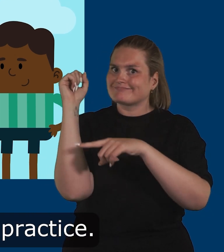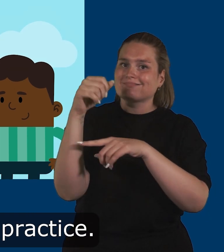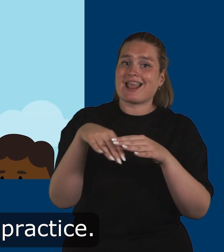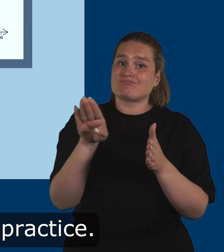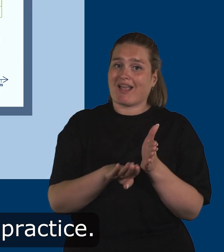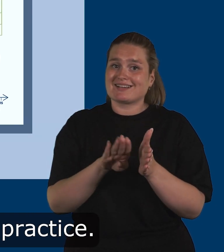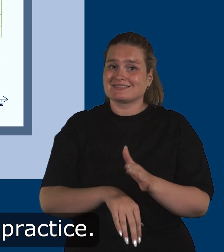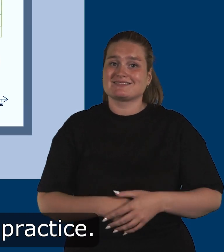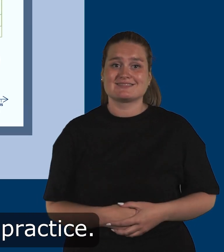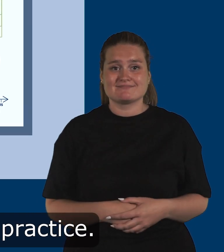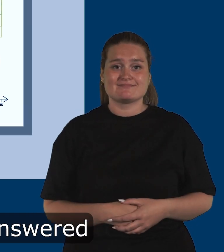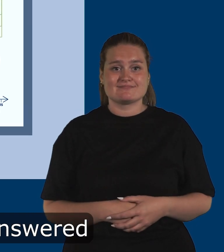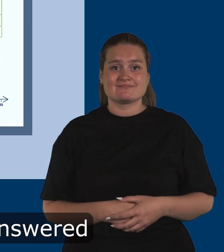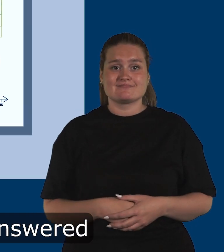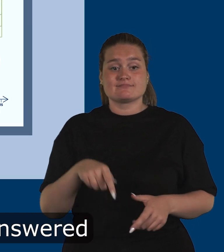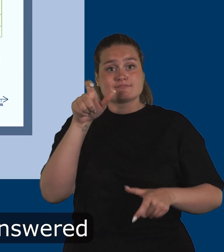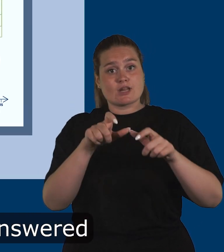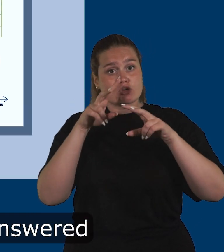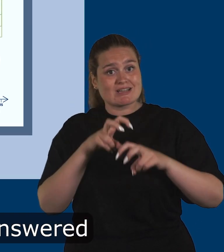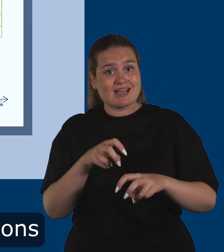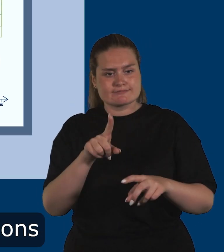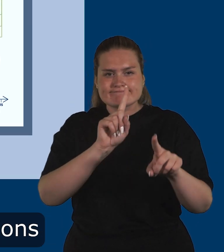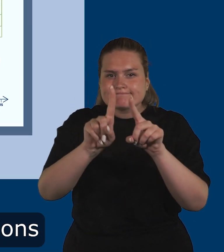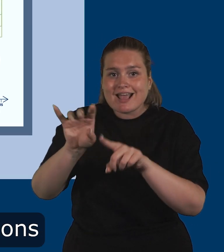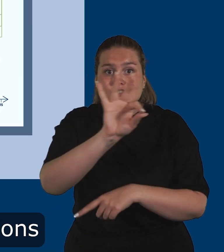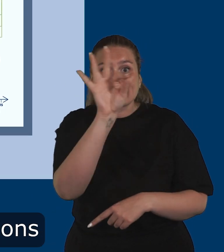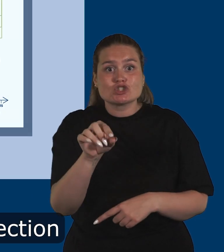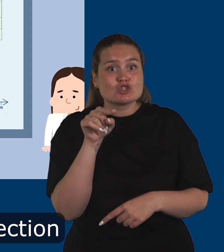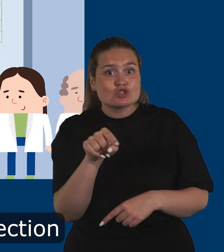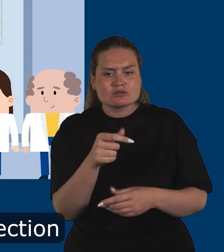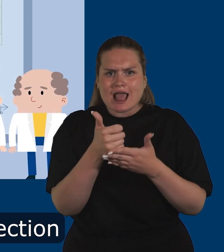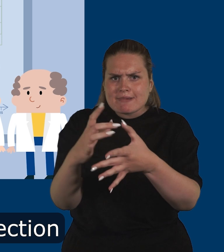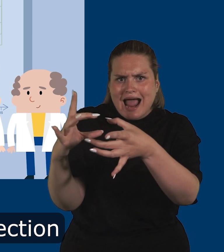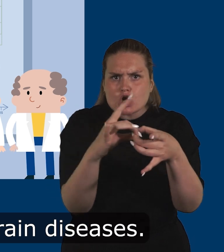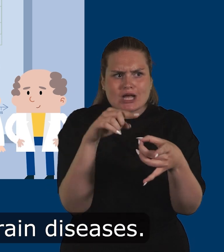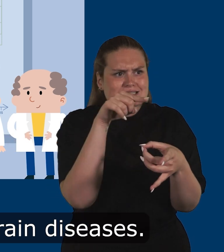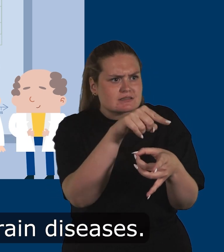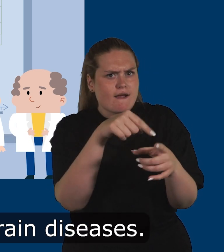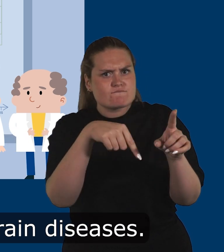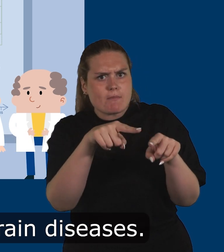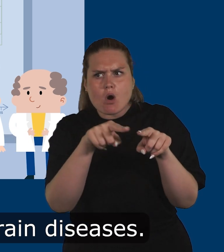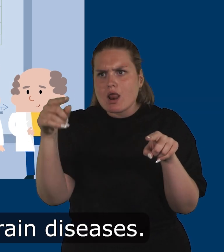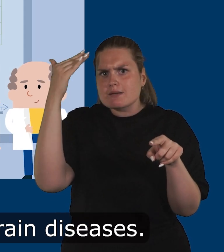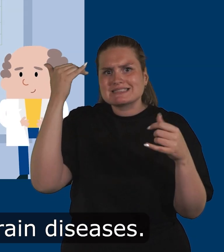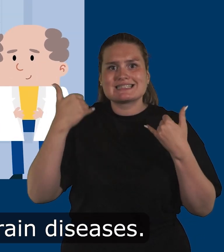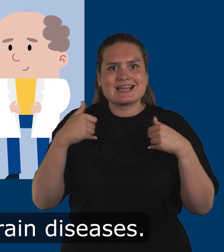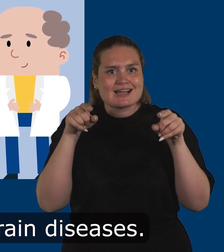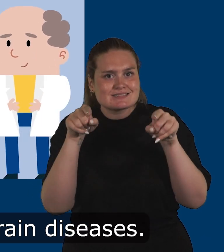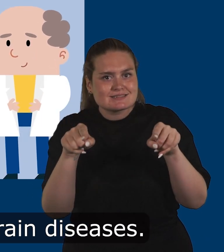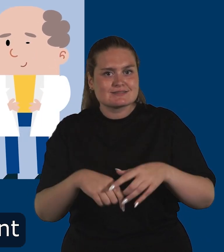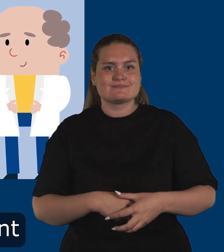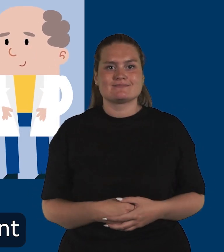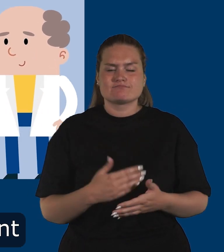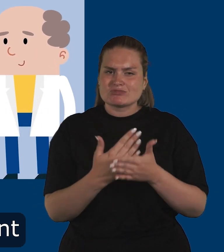the ball in practice the researchers answered a lot of questions about the connection between football and brain diseases